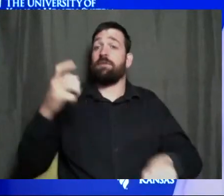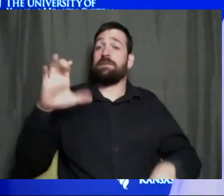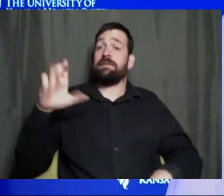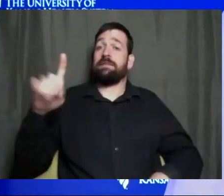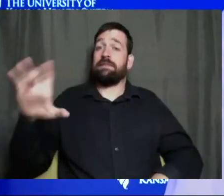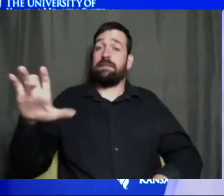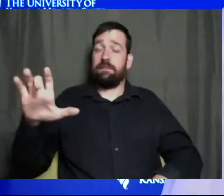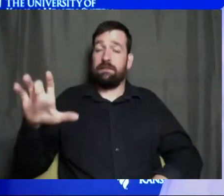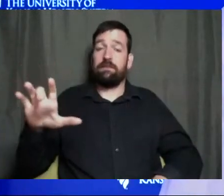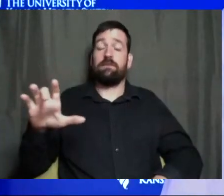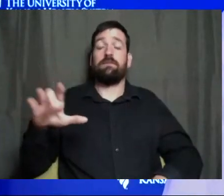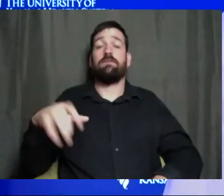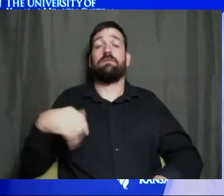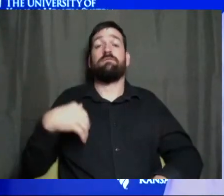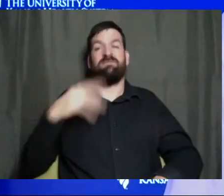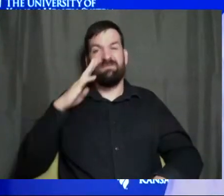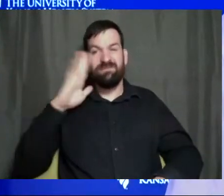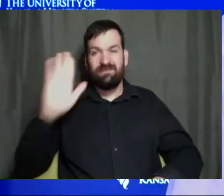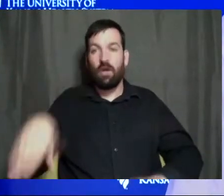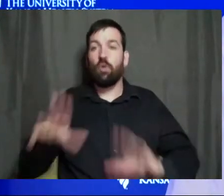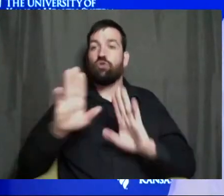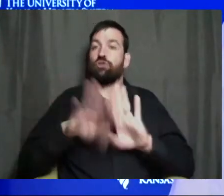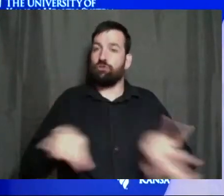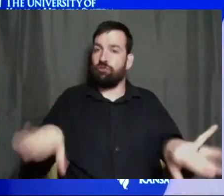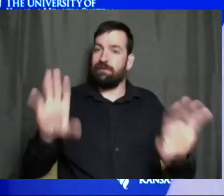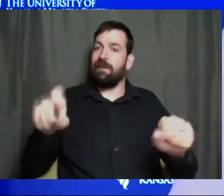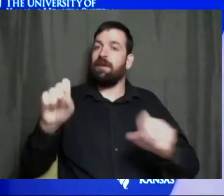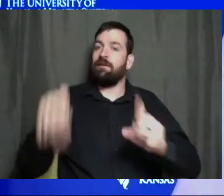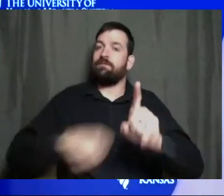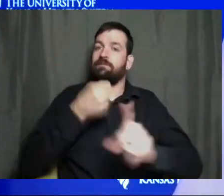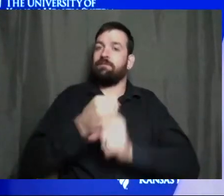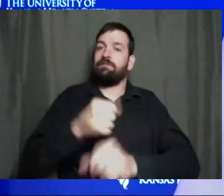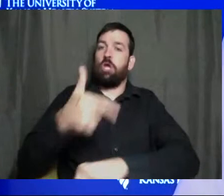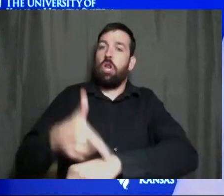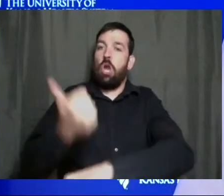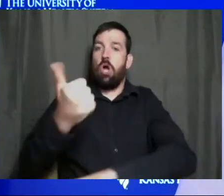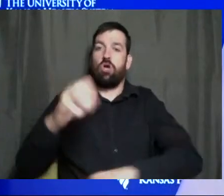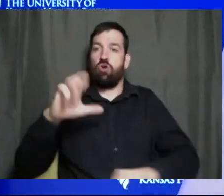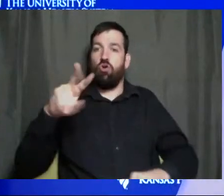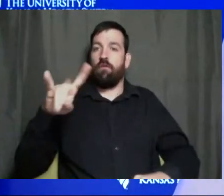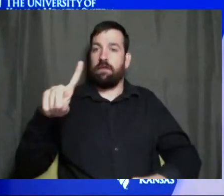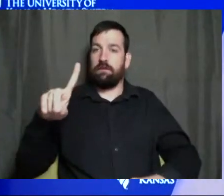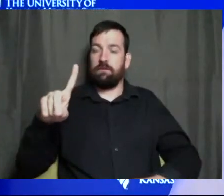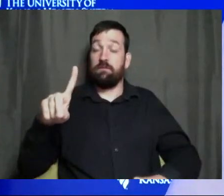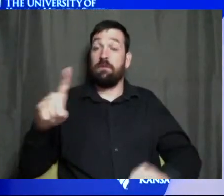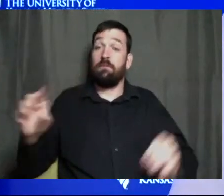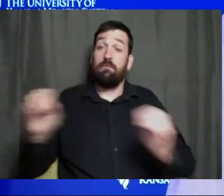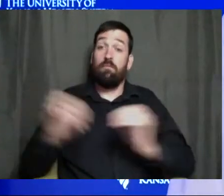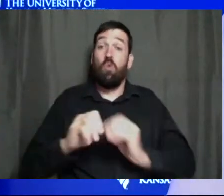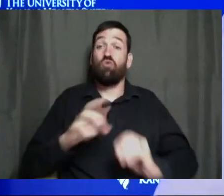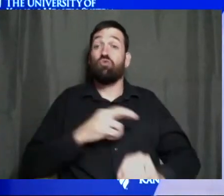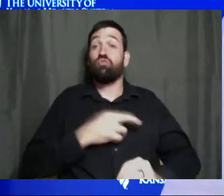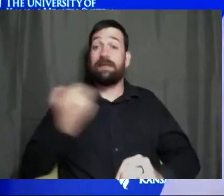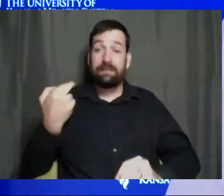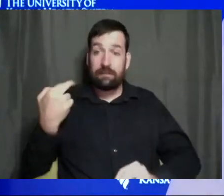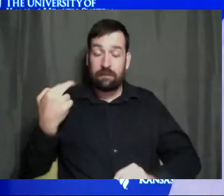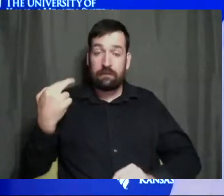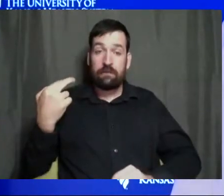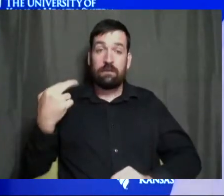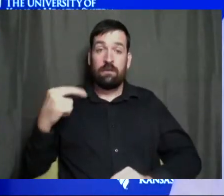We know that children can also be affected by long COVID, and they have a higher risk, a third or